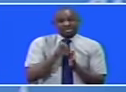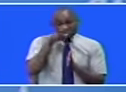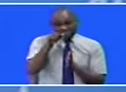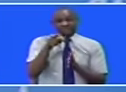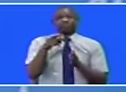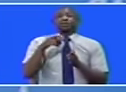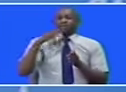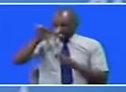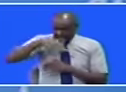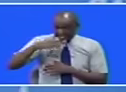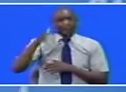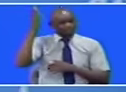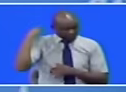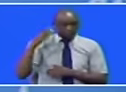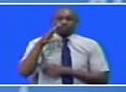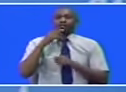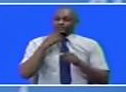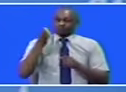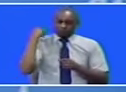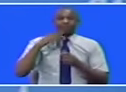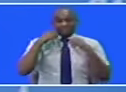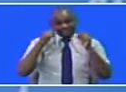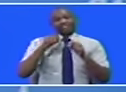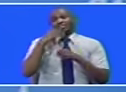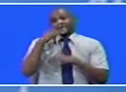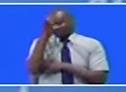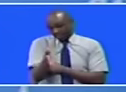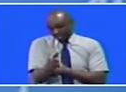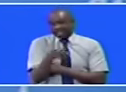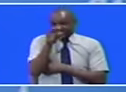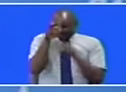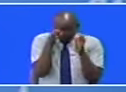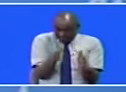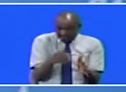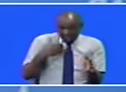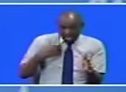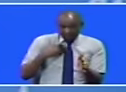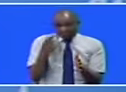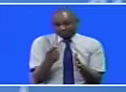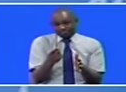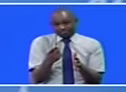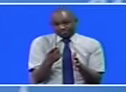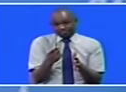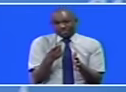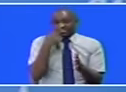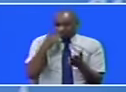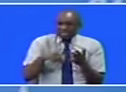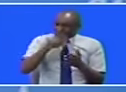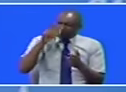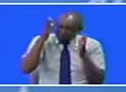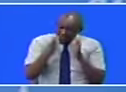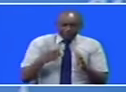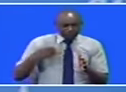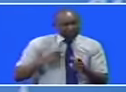cradle of Fidel's guerrilla struggle. The convoy carrying the ashes of Cuba's late communist leader Fidel Castro has capped an